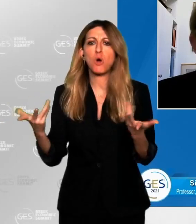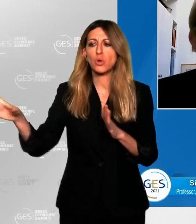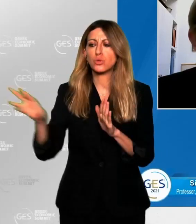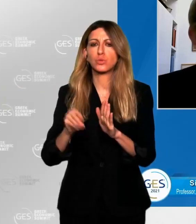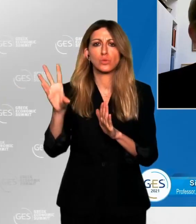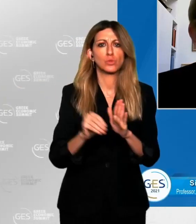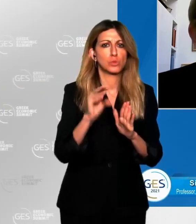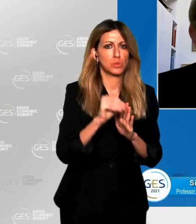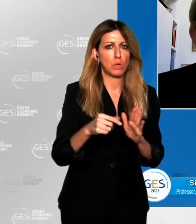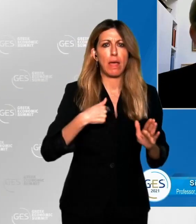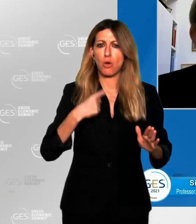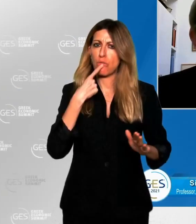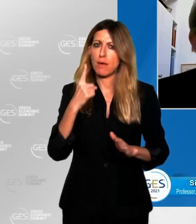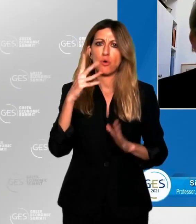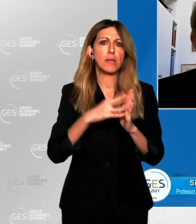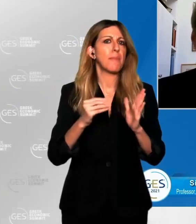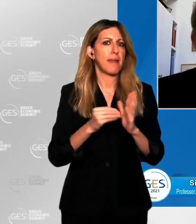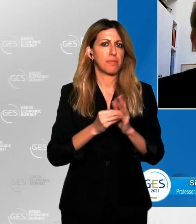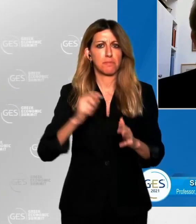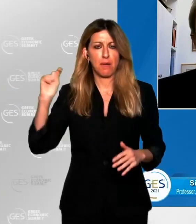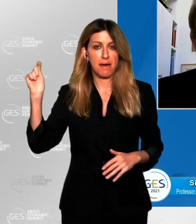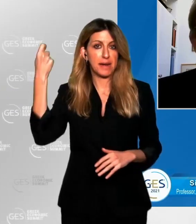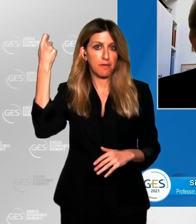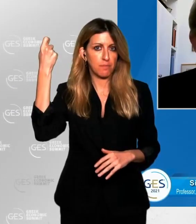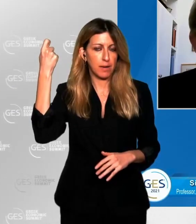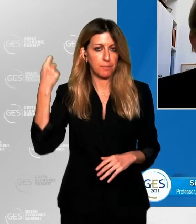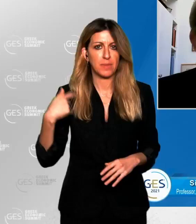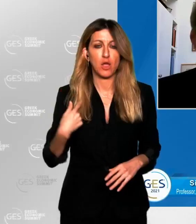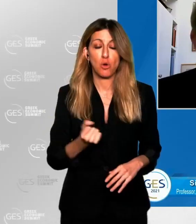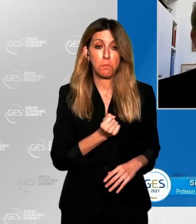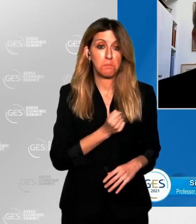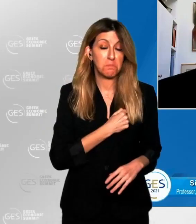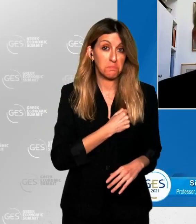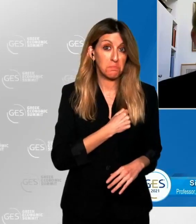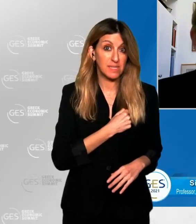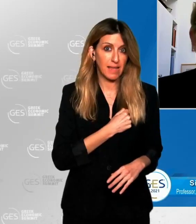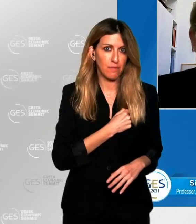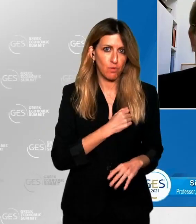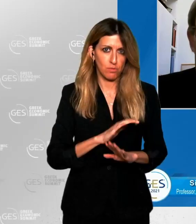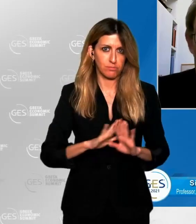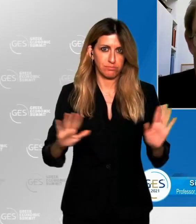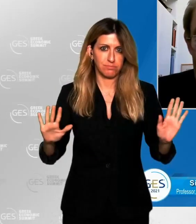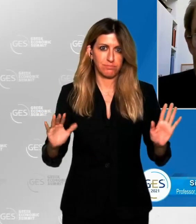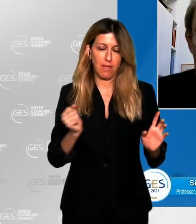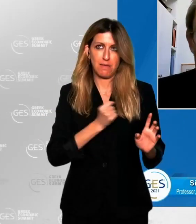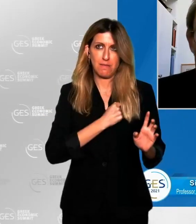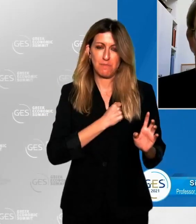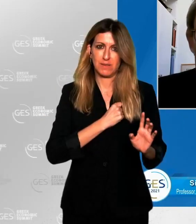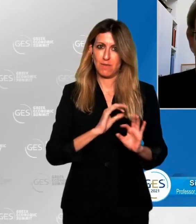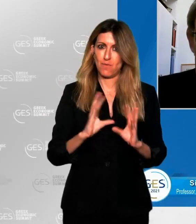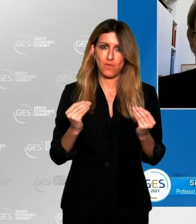electricity was, excuse me, Okay, I do believe